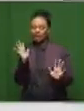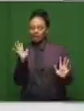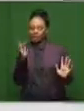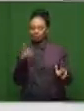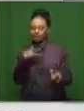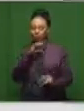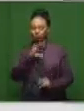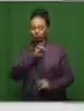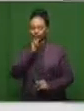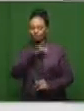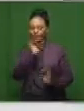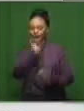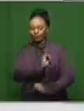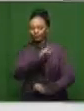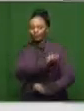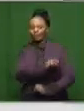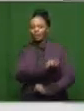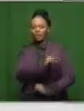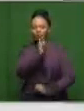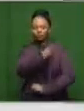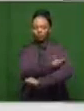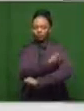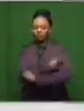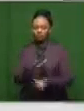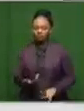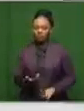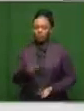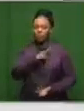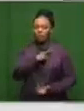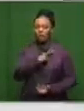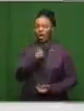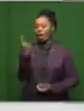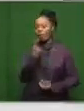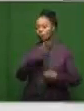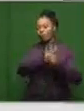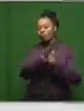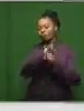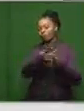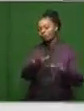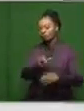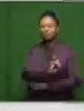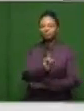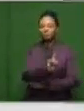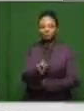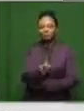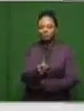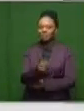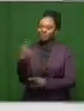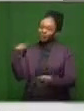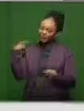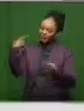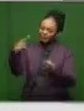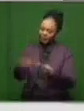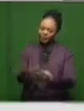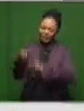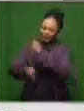quotas and this is not because of COVID-19 and this is because this has been an issue for